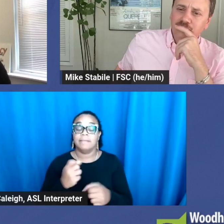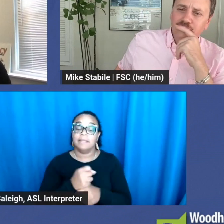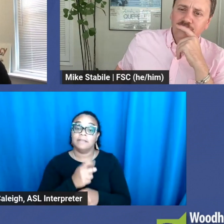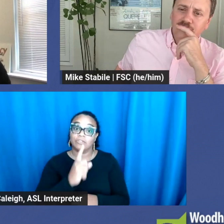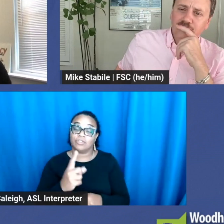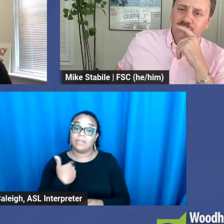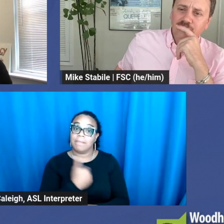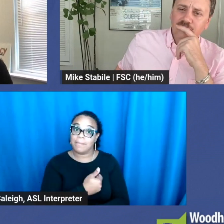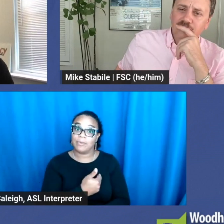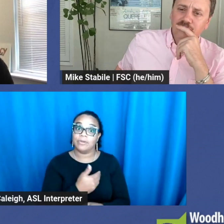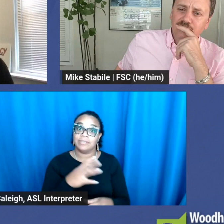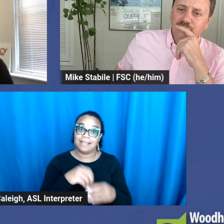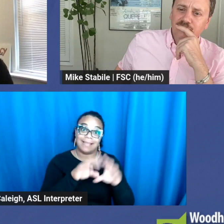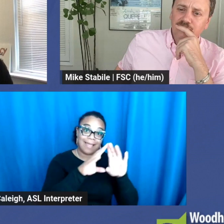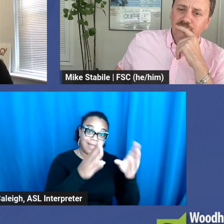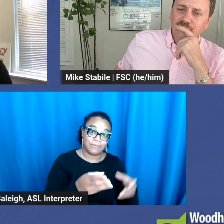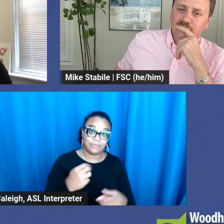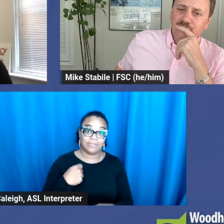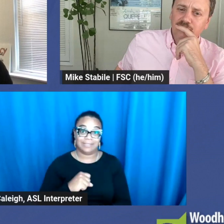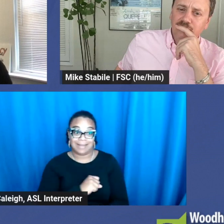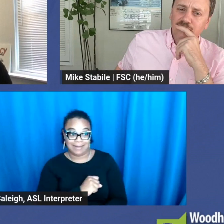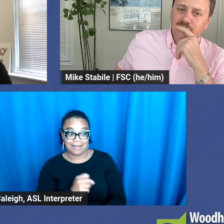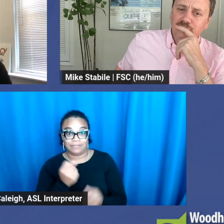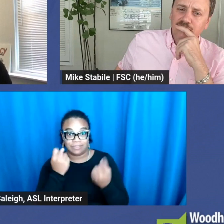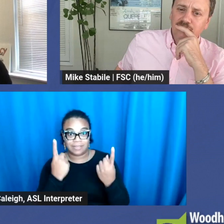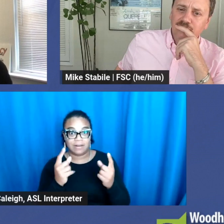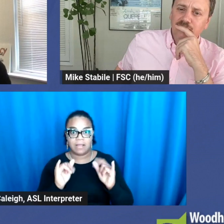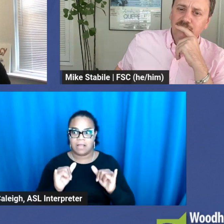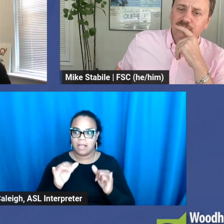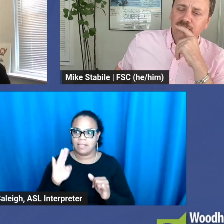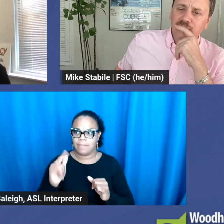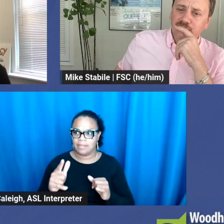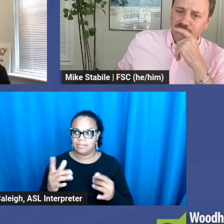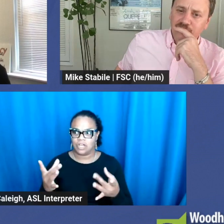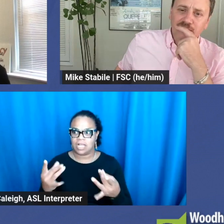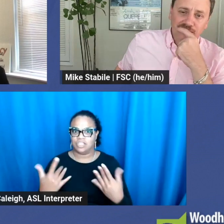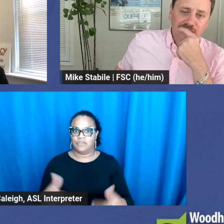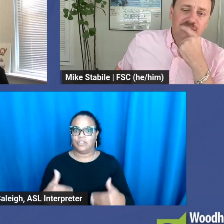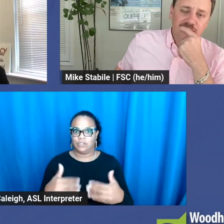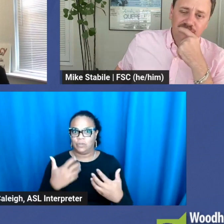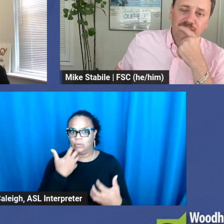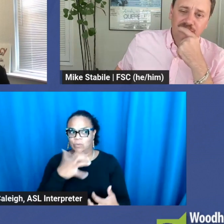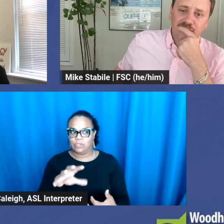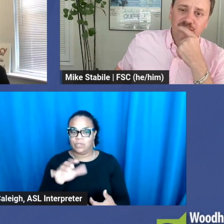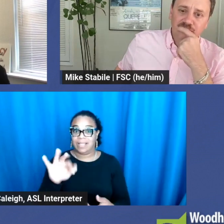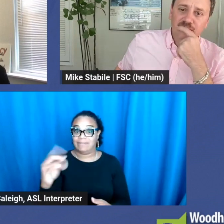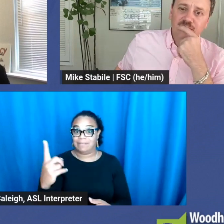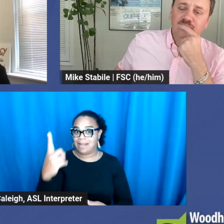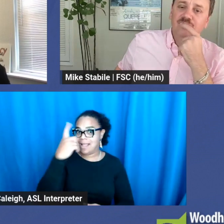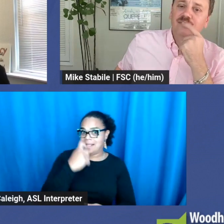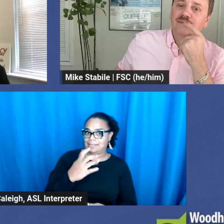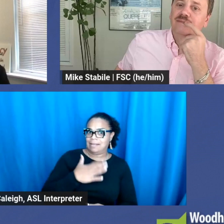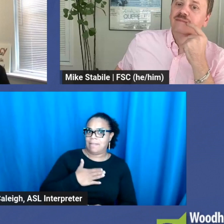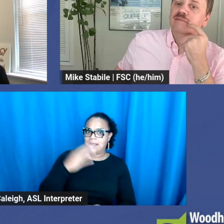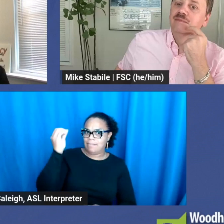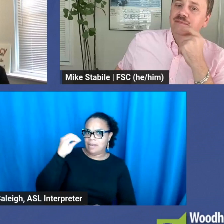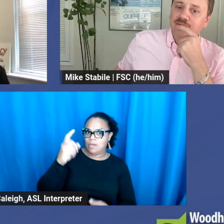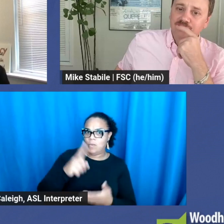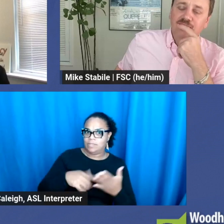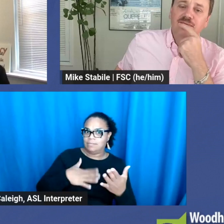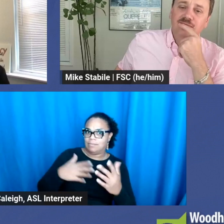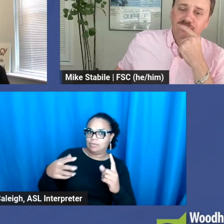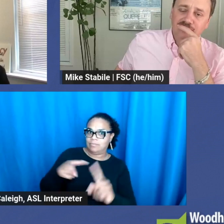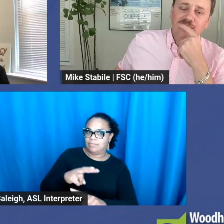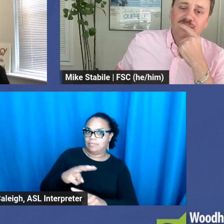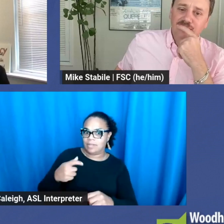throughout the House or Senate understand these bills are controversial. So if somebody comes and asks me, where am I standing on this? What do I think about this? I raise a